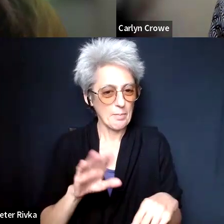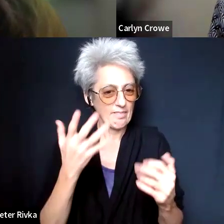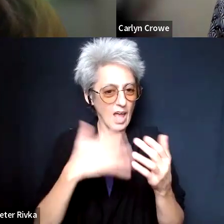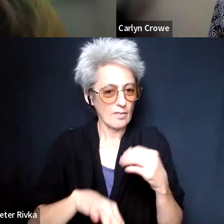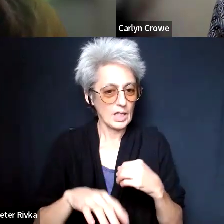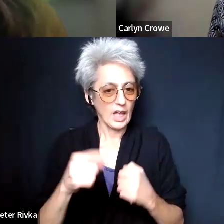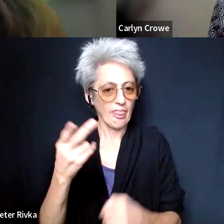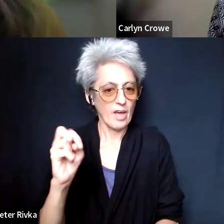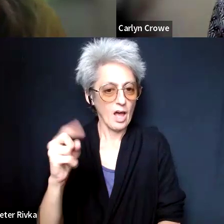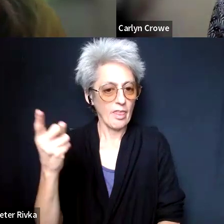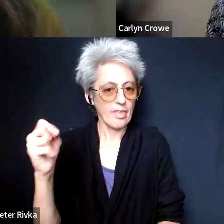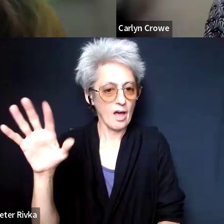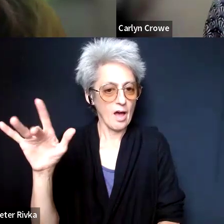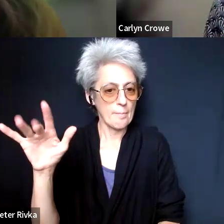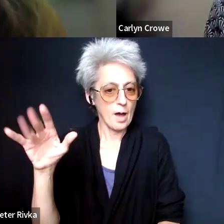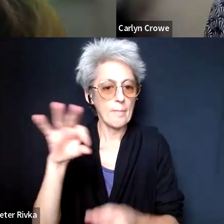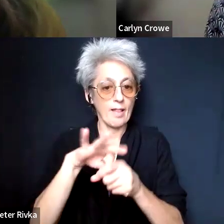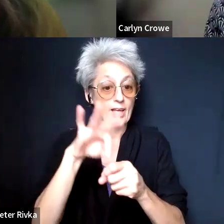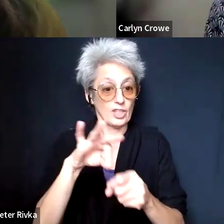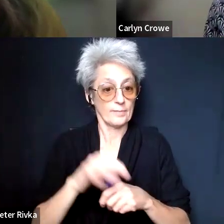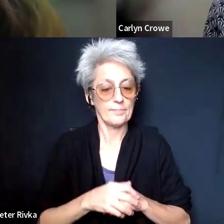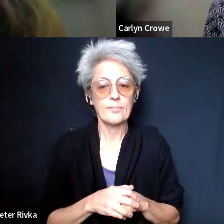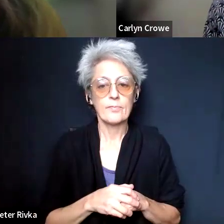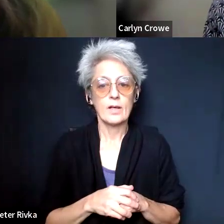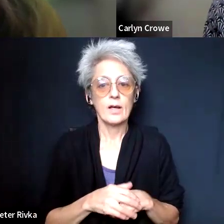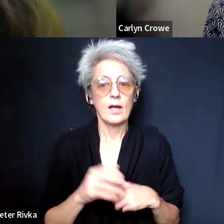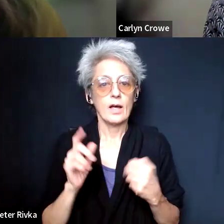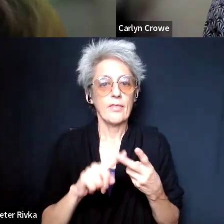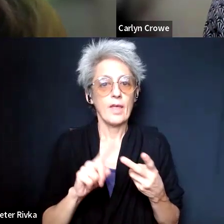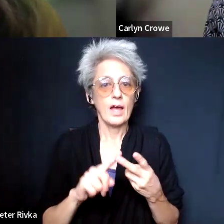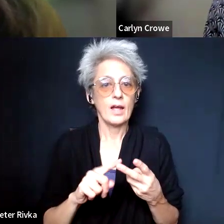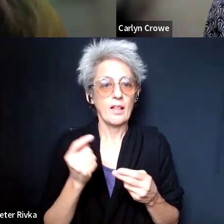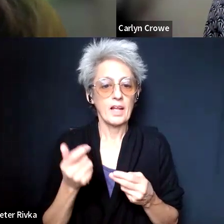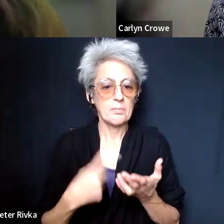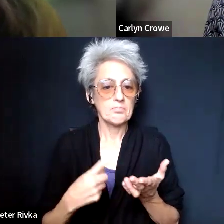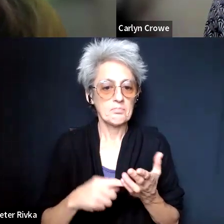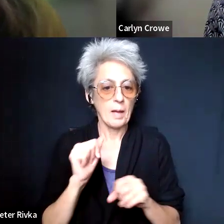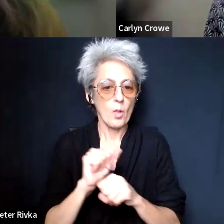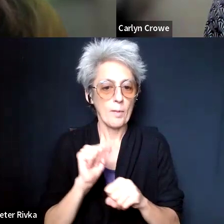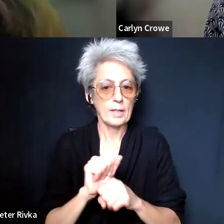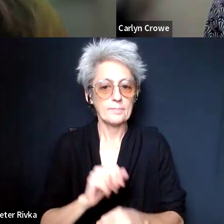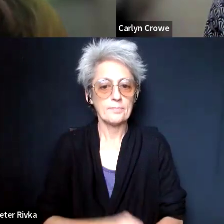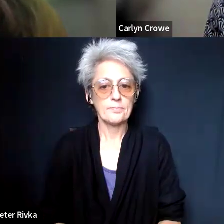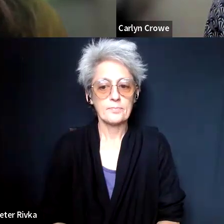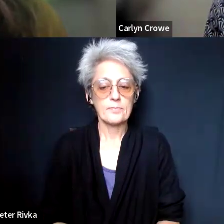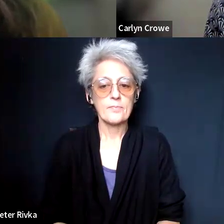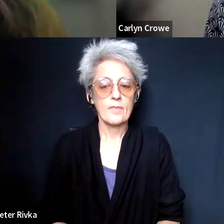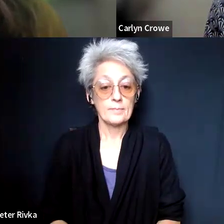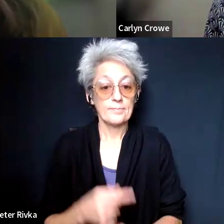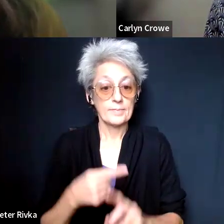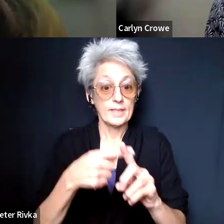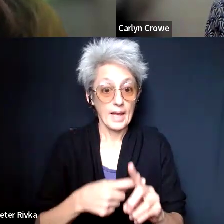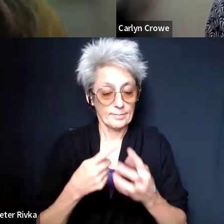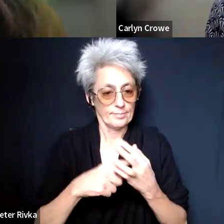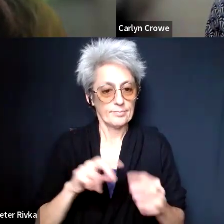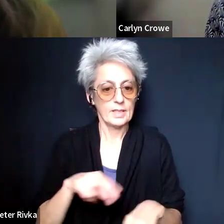the election. And then we're going to talk some about employment because beginning next month is